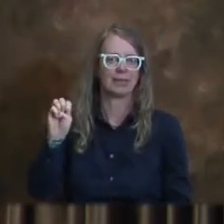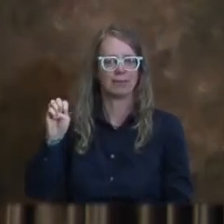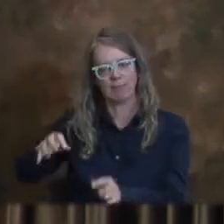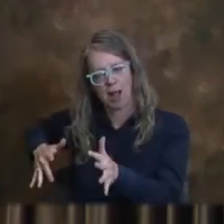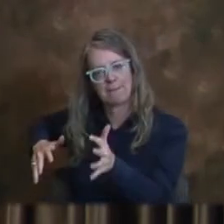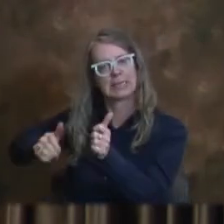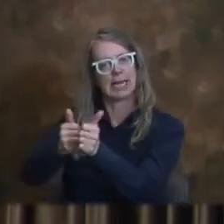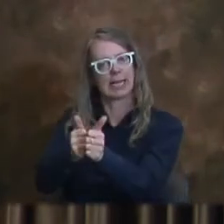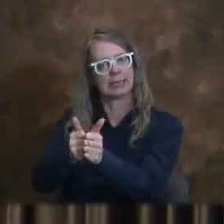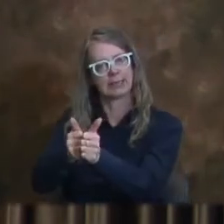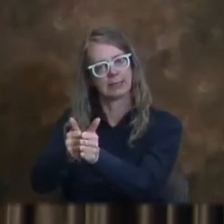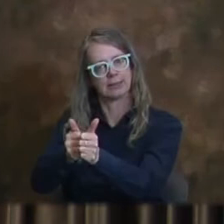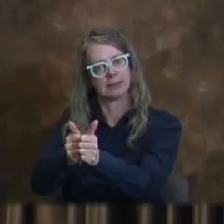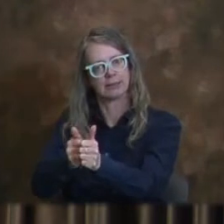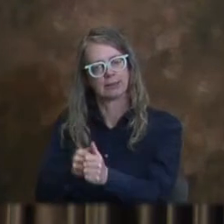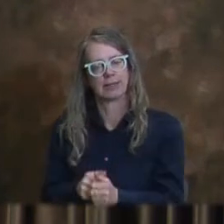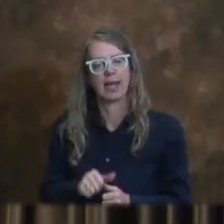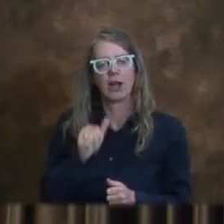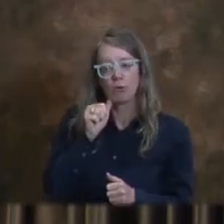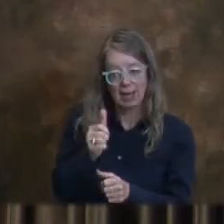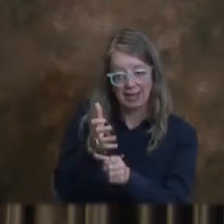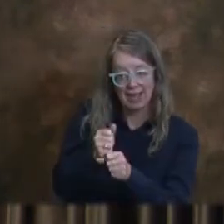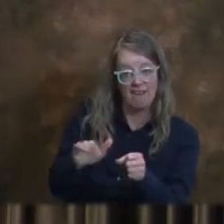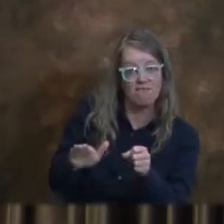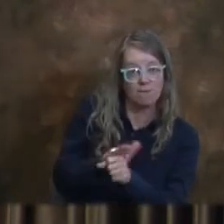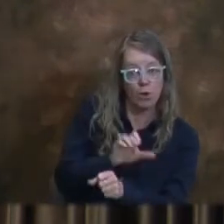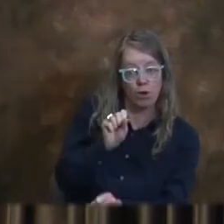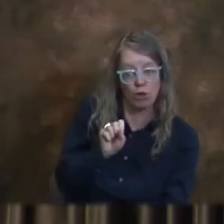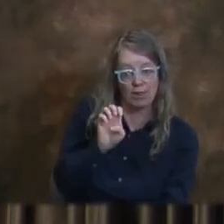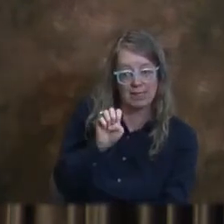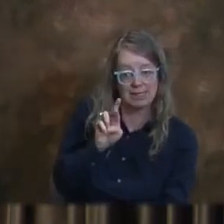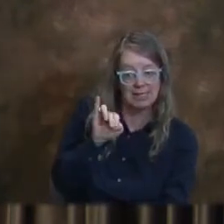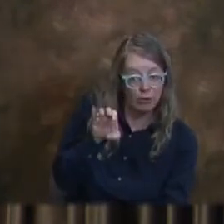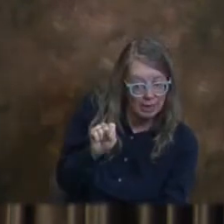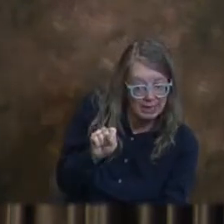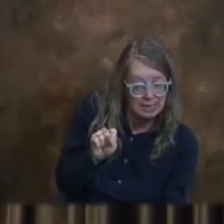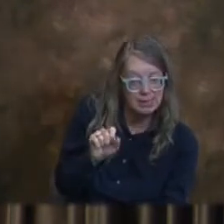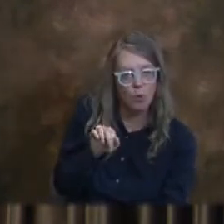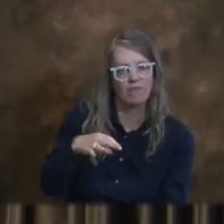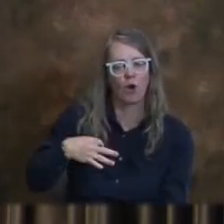only did you get your full series, and if you're eligible, did you get your booster?